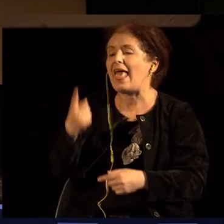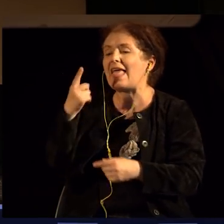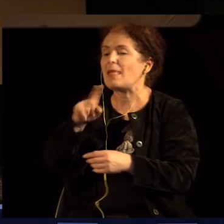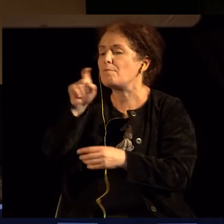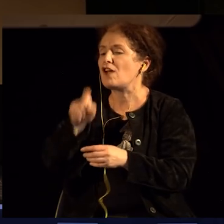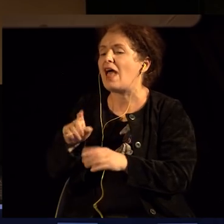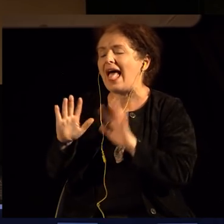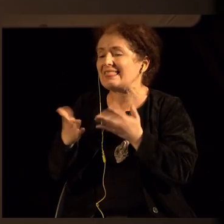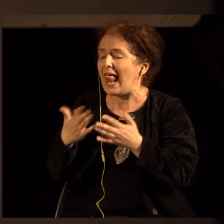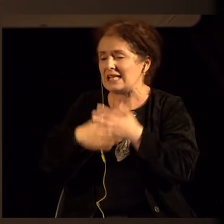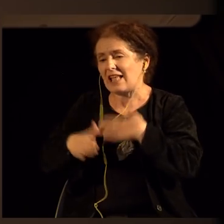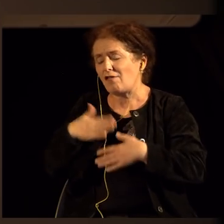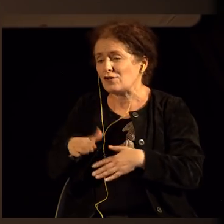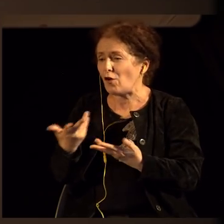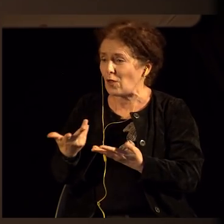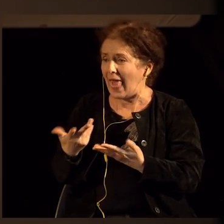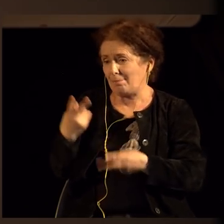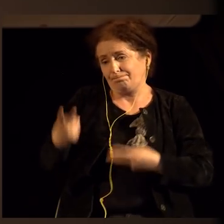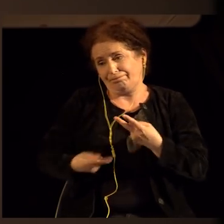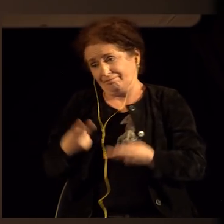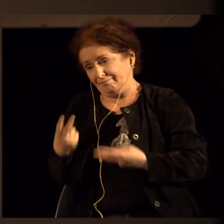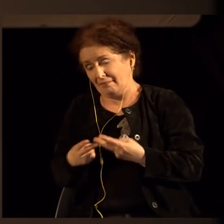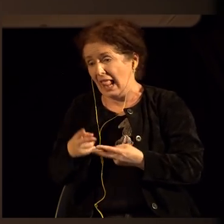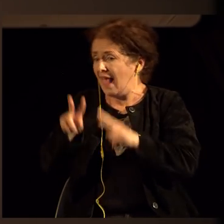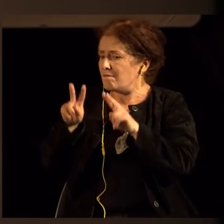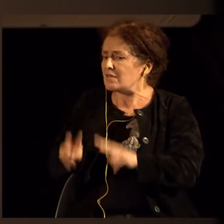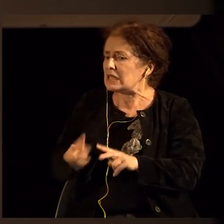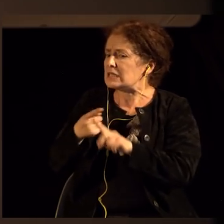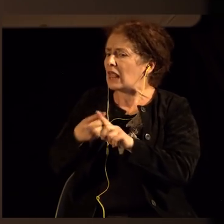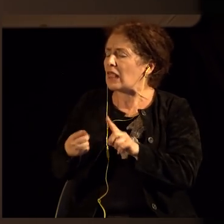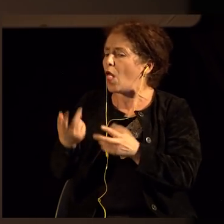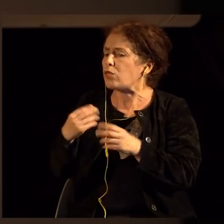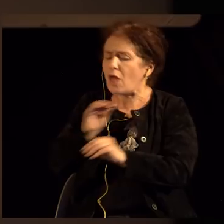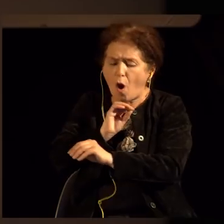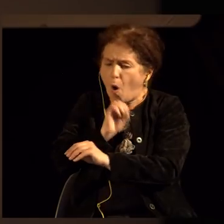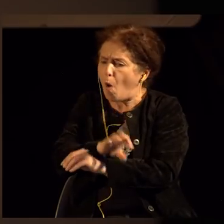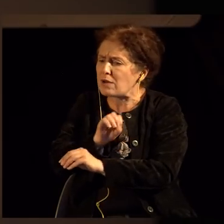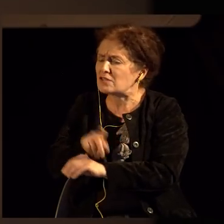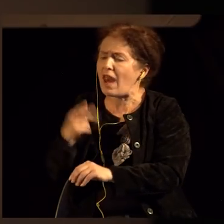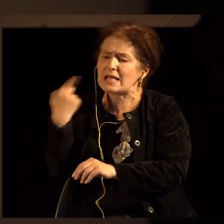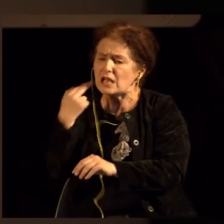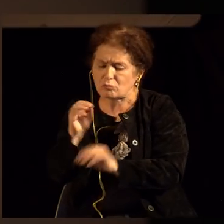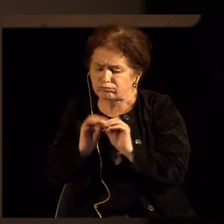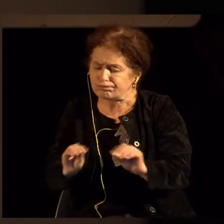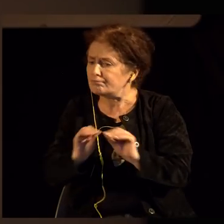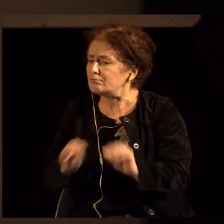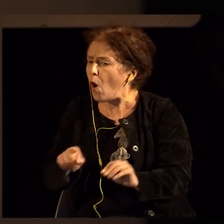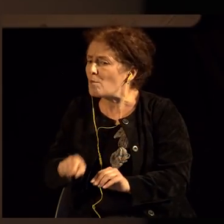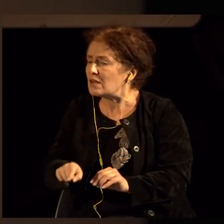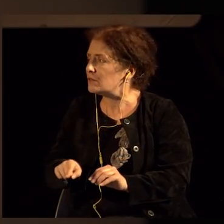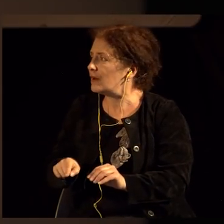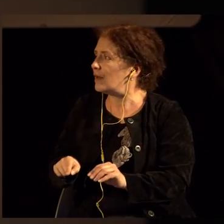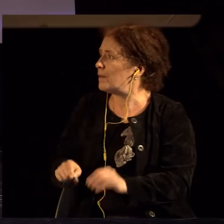sexuality education? Well, she answered that question herself with an answer that's based in research,